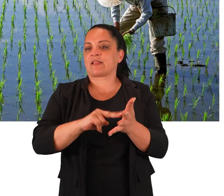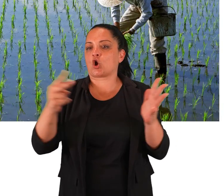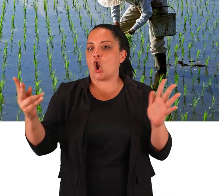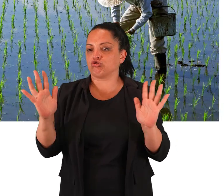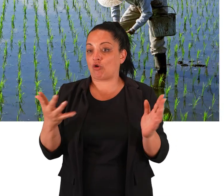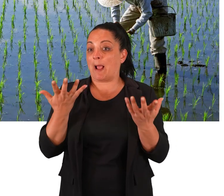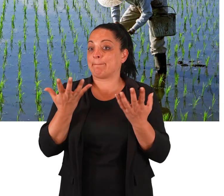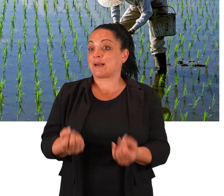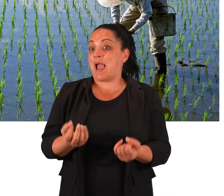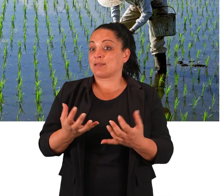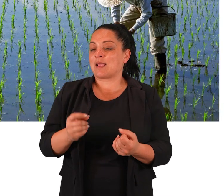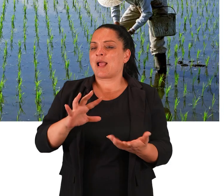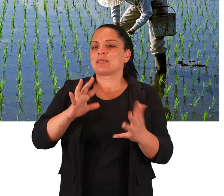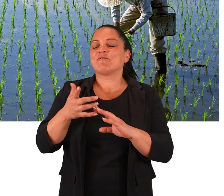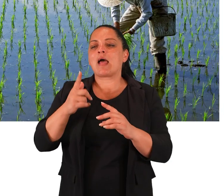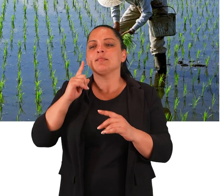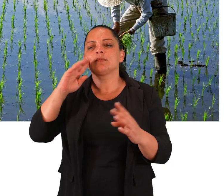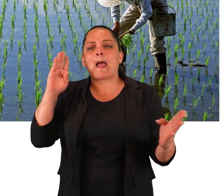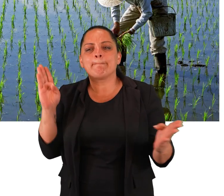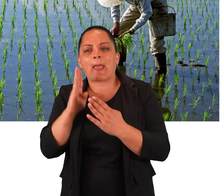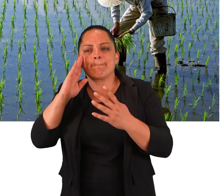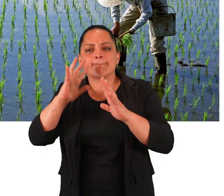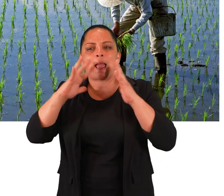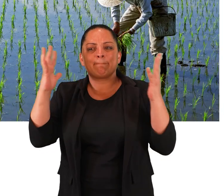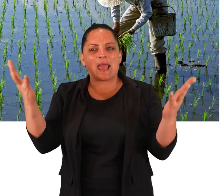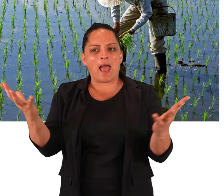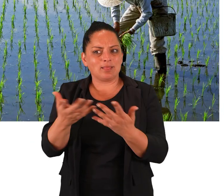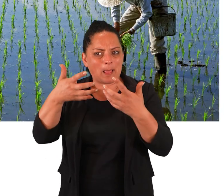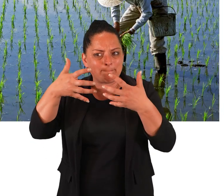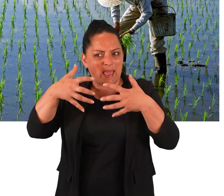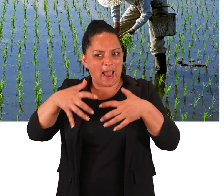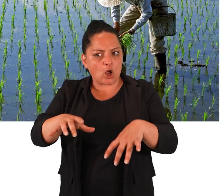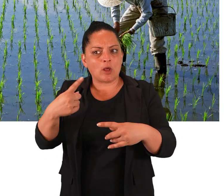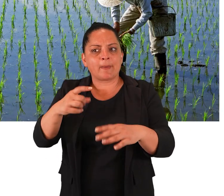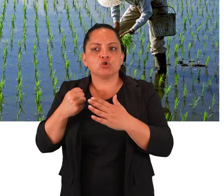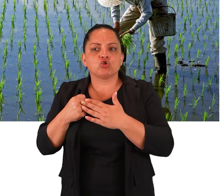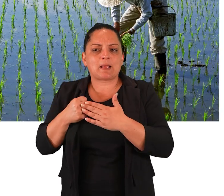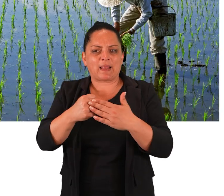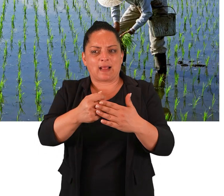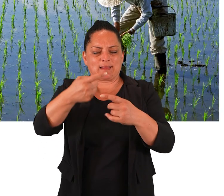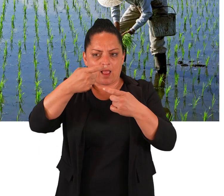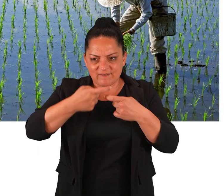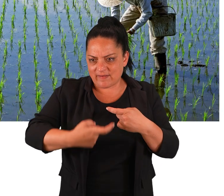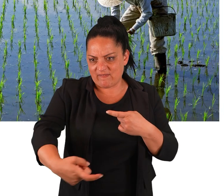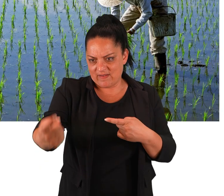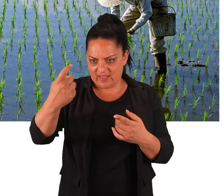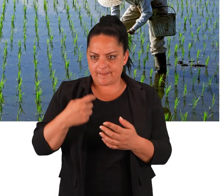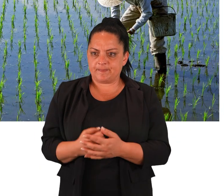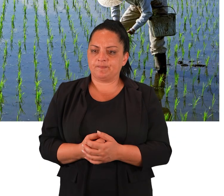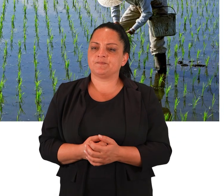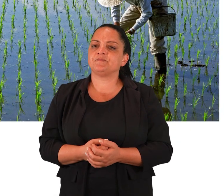and practices that minimize environmental impact and promote long-term sustainability.